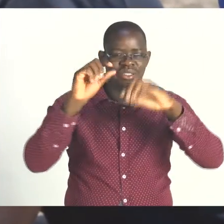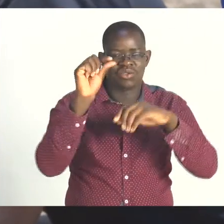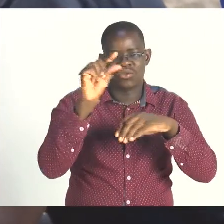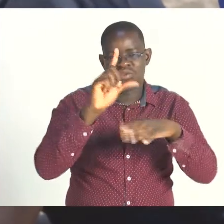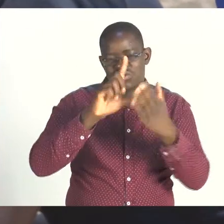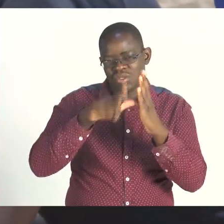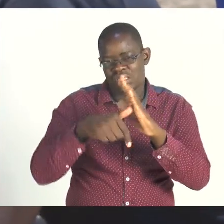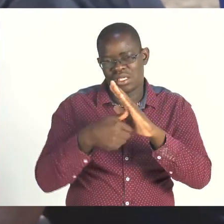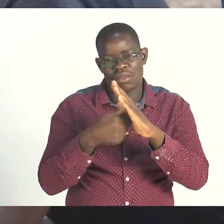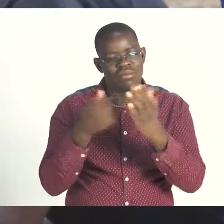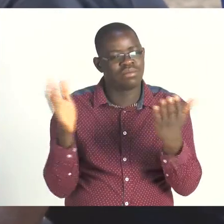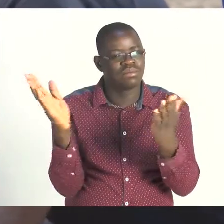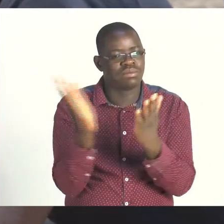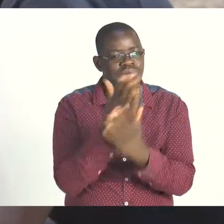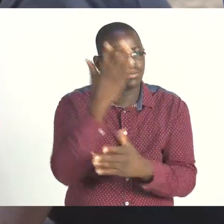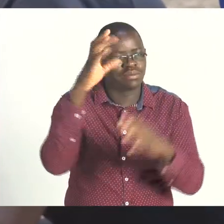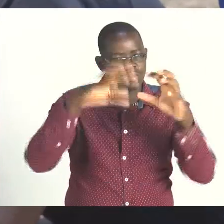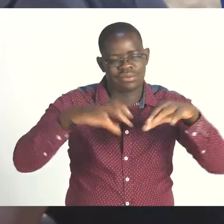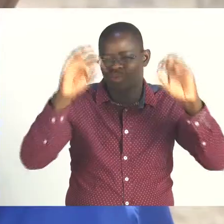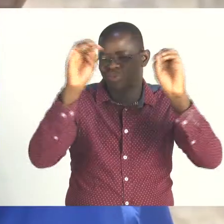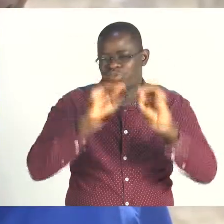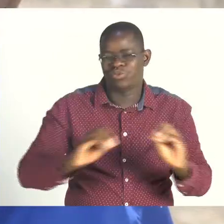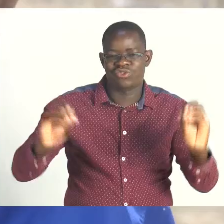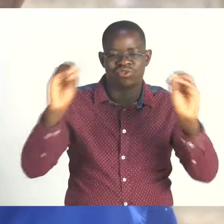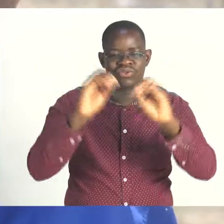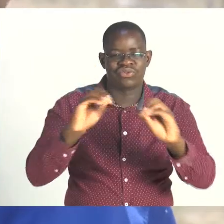few hours and then disappear with empty promises of rain.